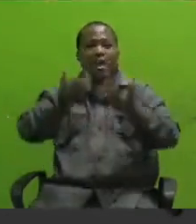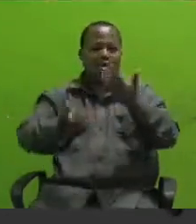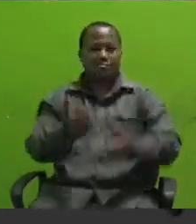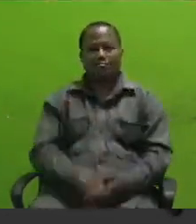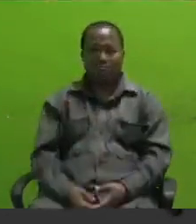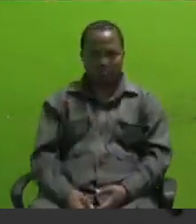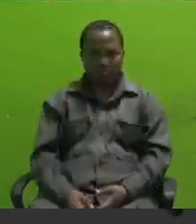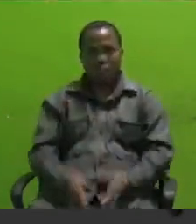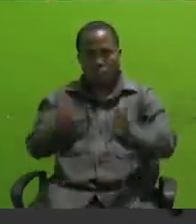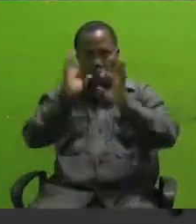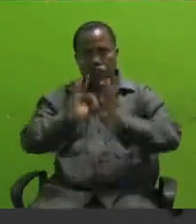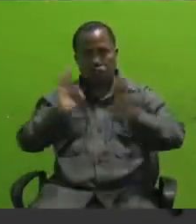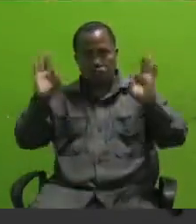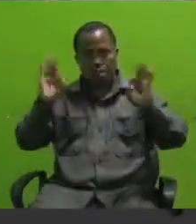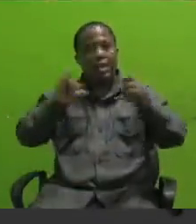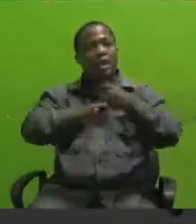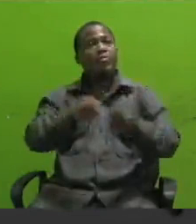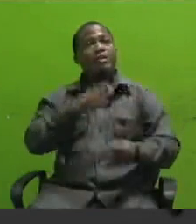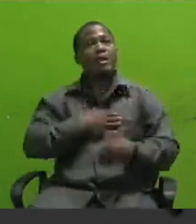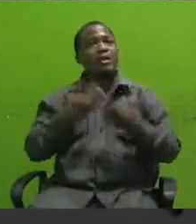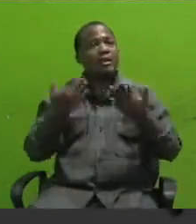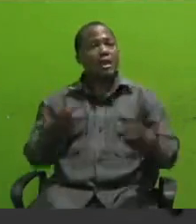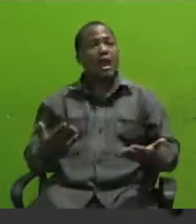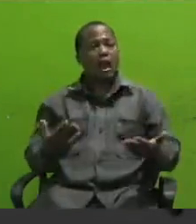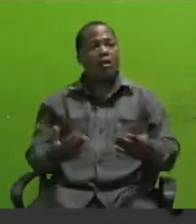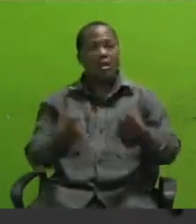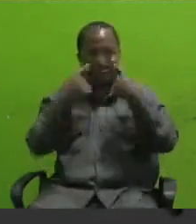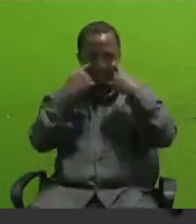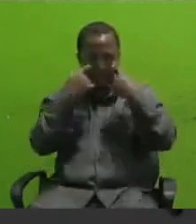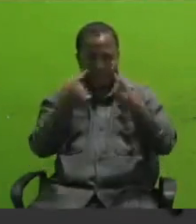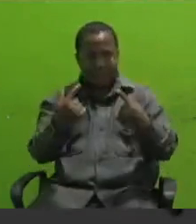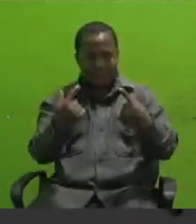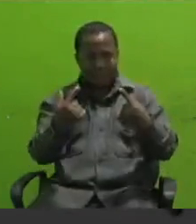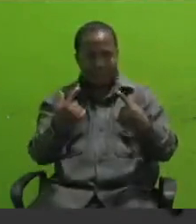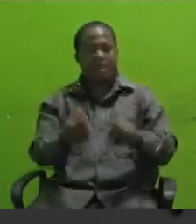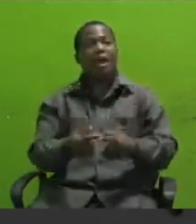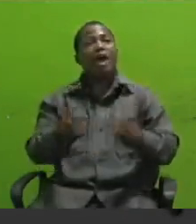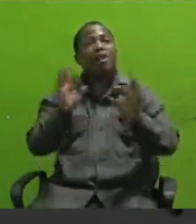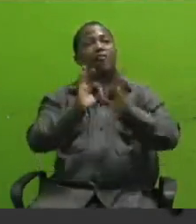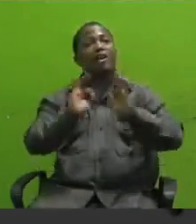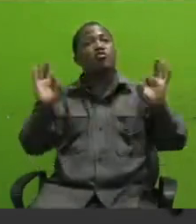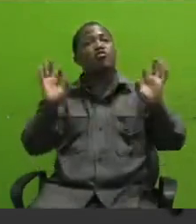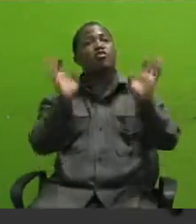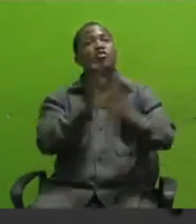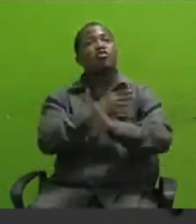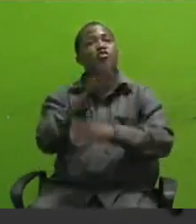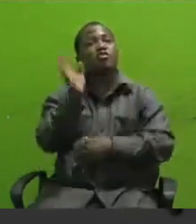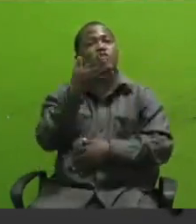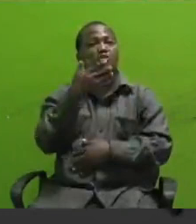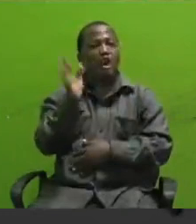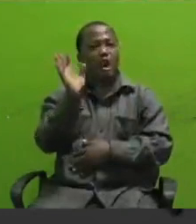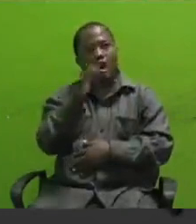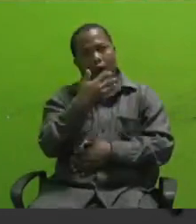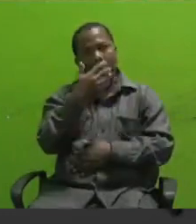Good, my dear friend. Now let us sing together a very good song. The warning sign